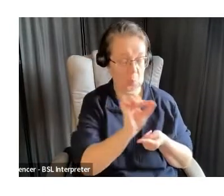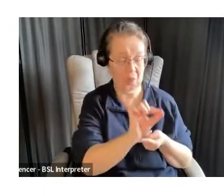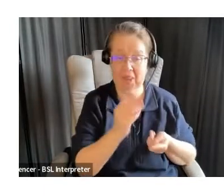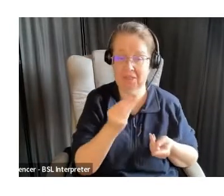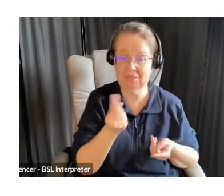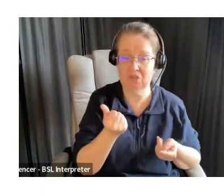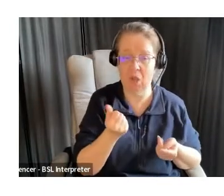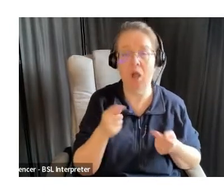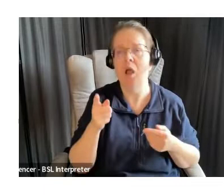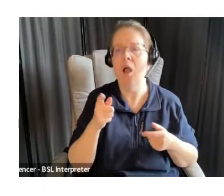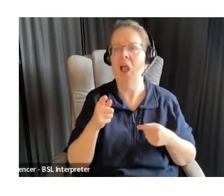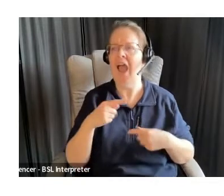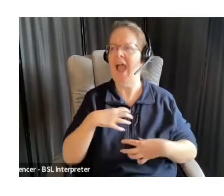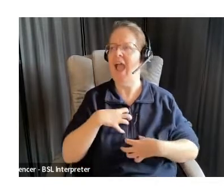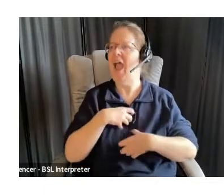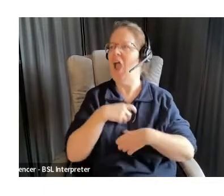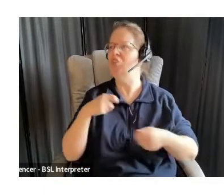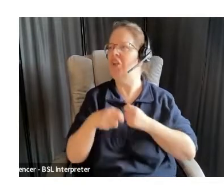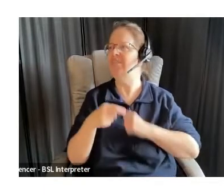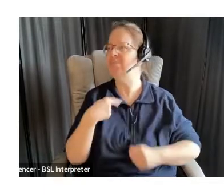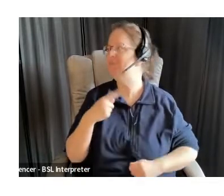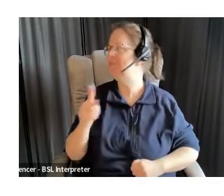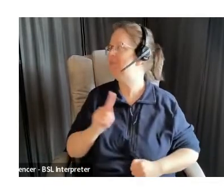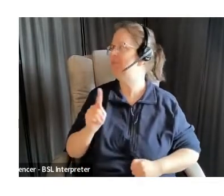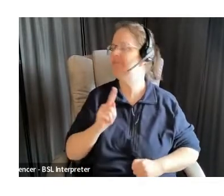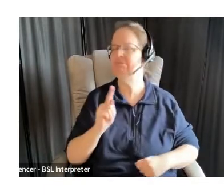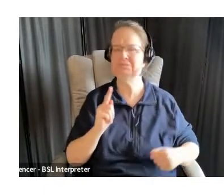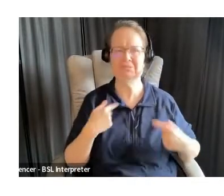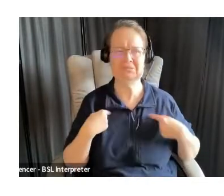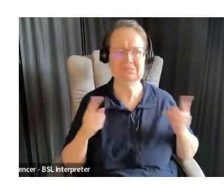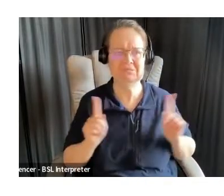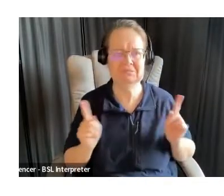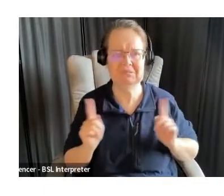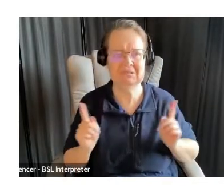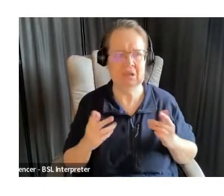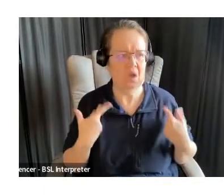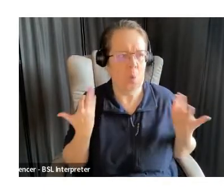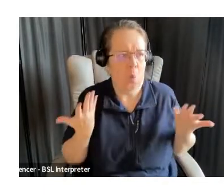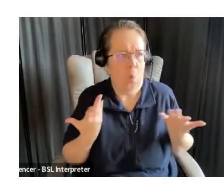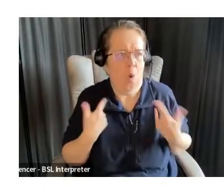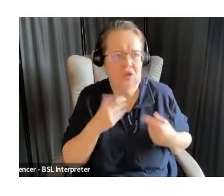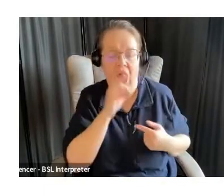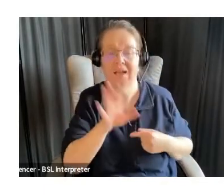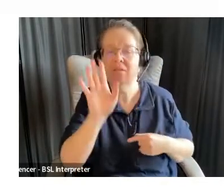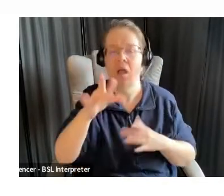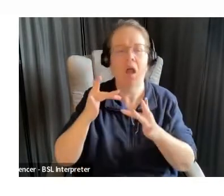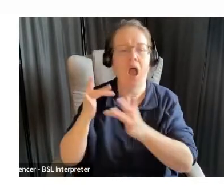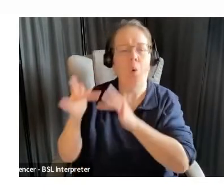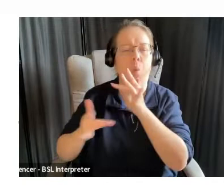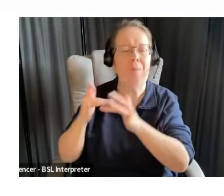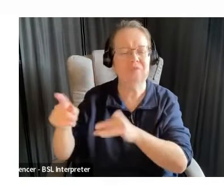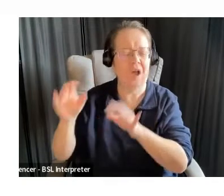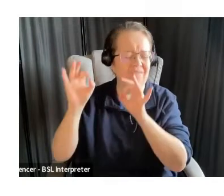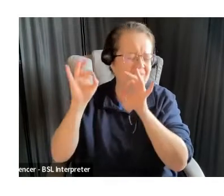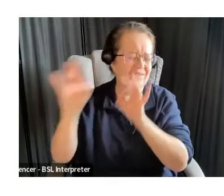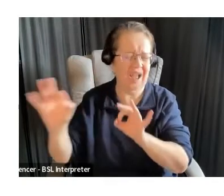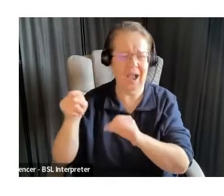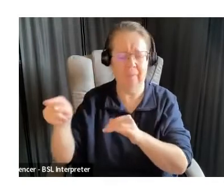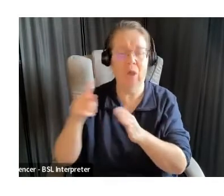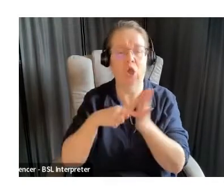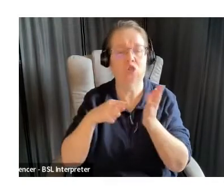what adjustments to ask for, there is an absolutely fabulous website called Jobs